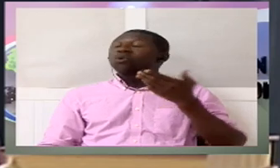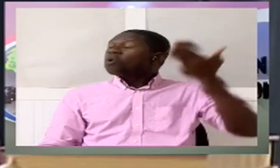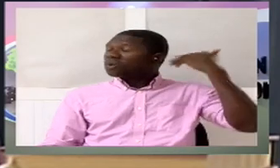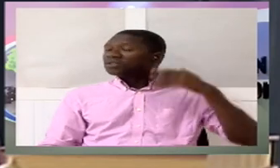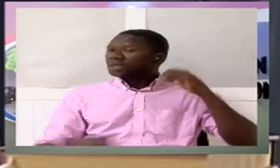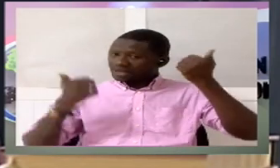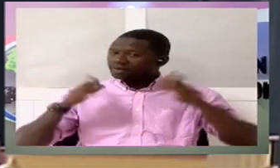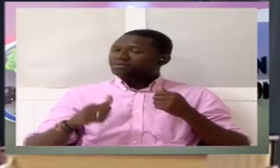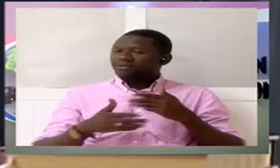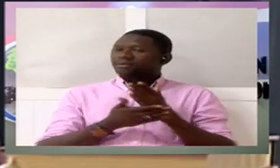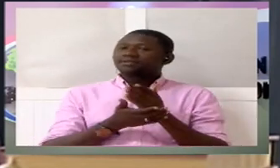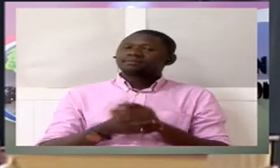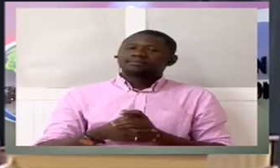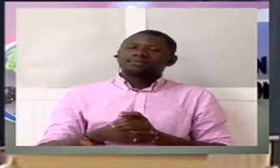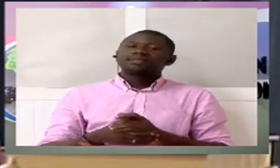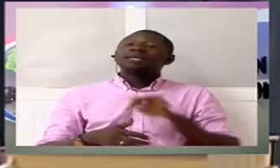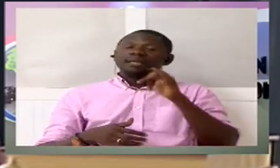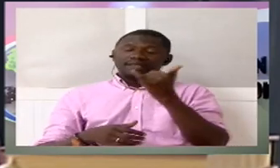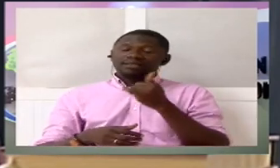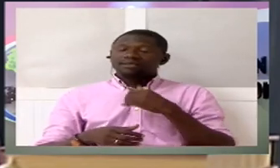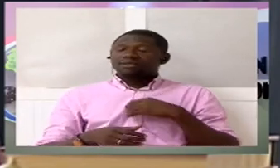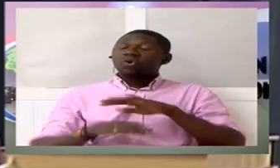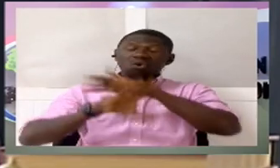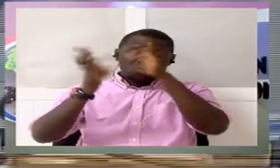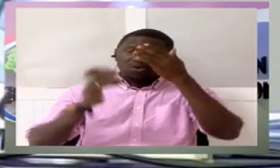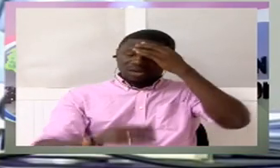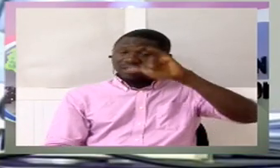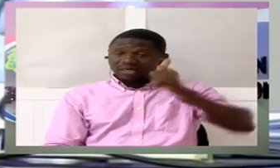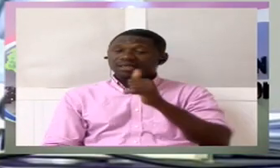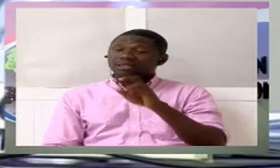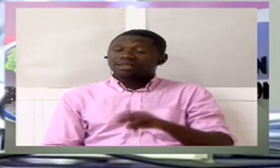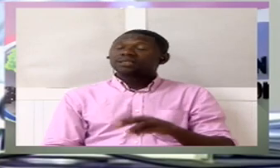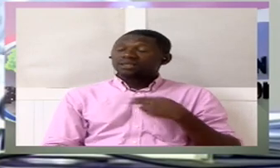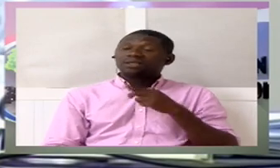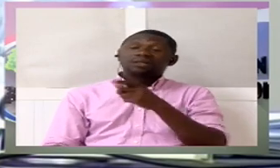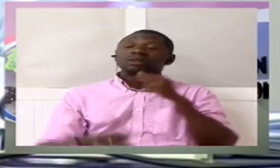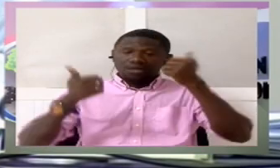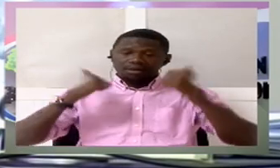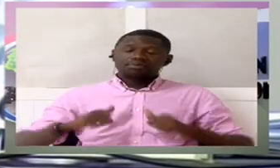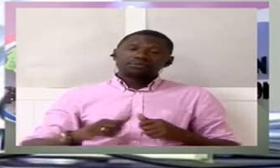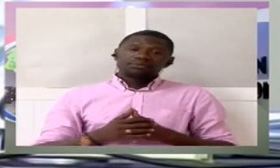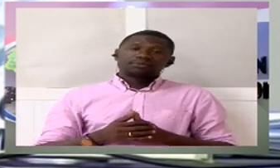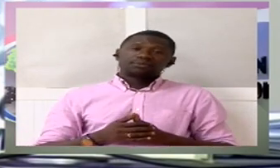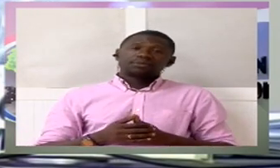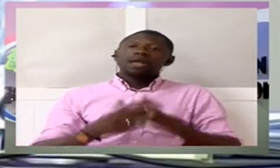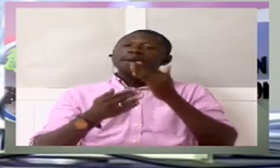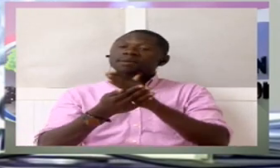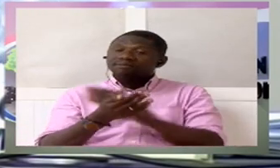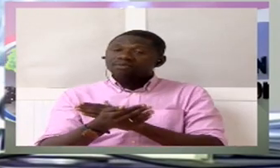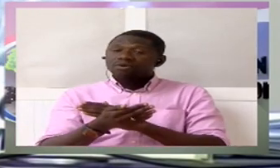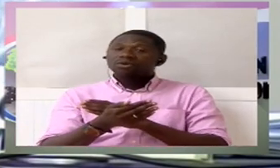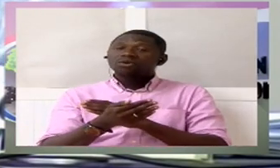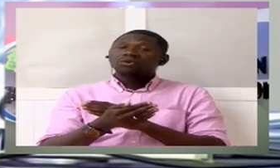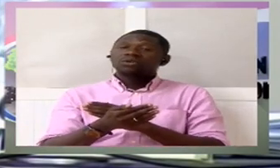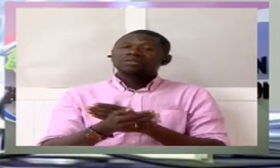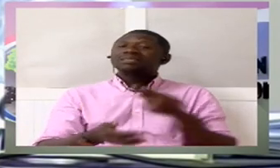in agreement of that was the order of the day. Before, during, and after Baba